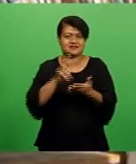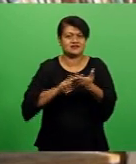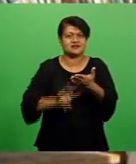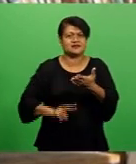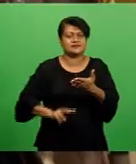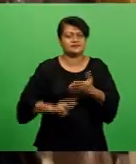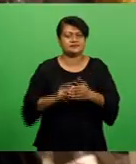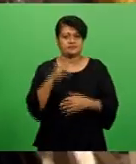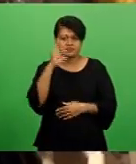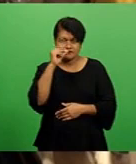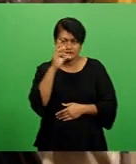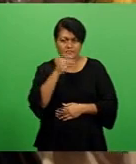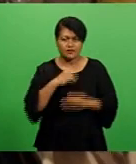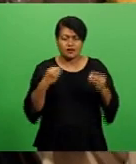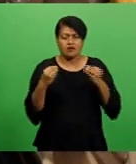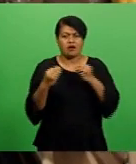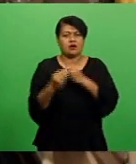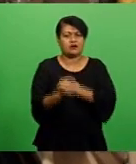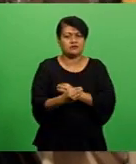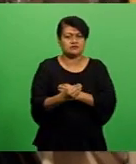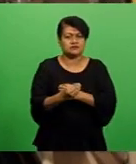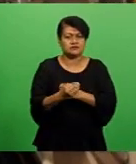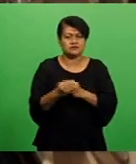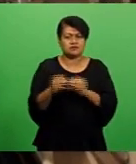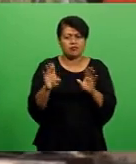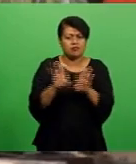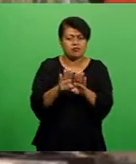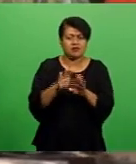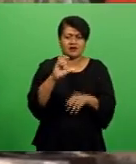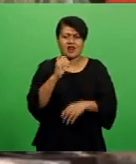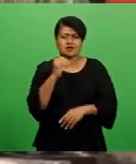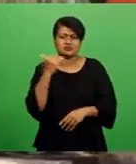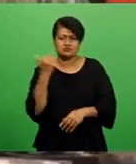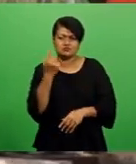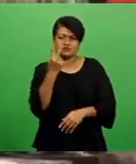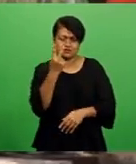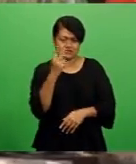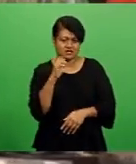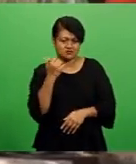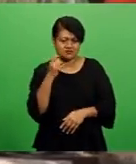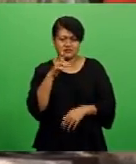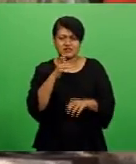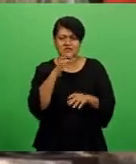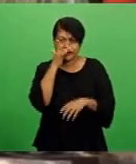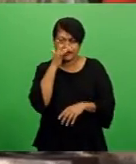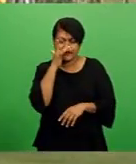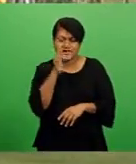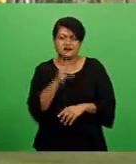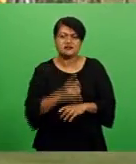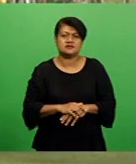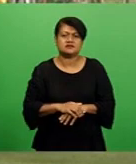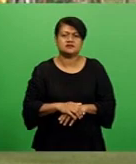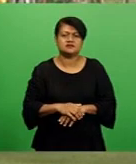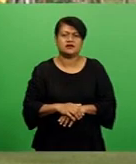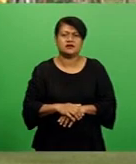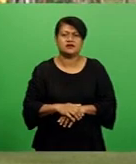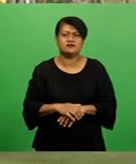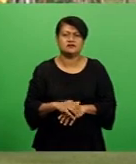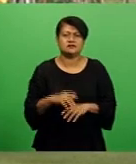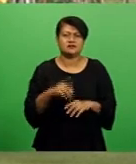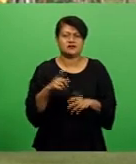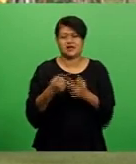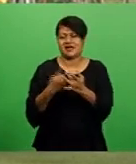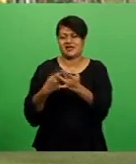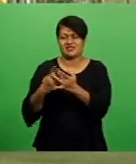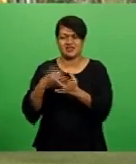along with the main office block, 2 classrooms, the storeroom, the kindergarten and several teachers' quarters were severely damaged by